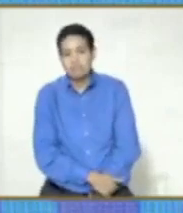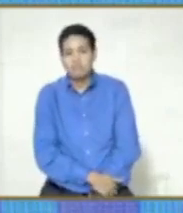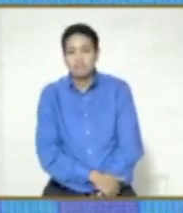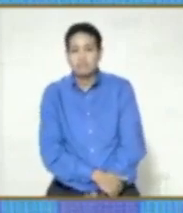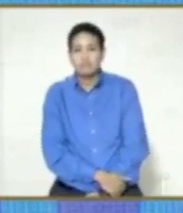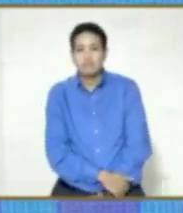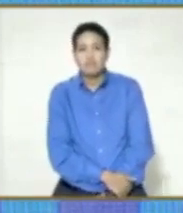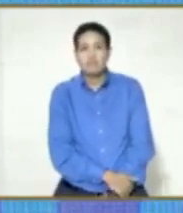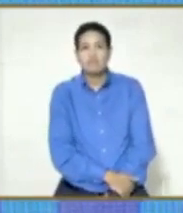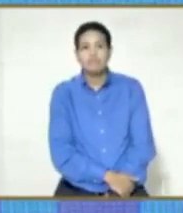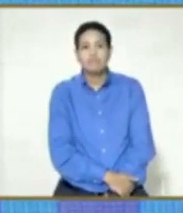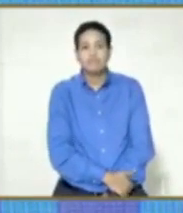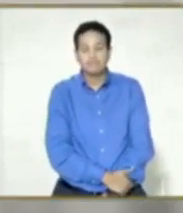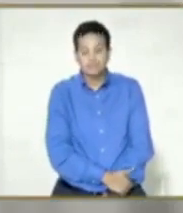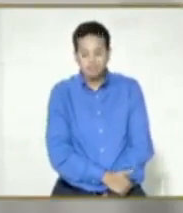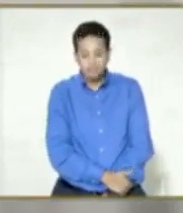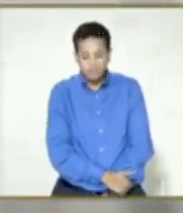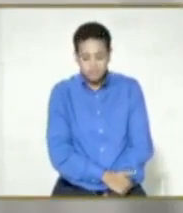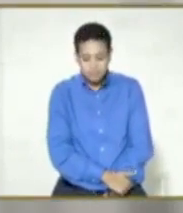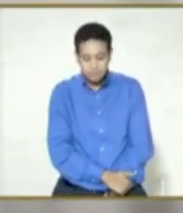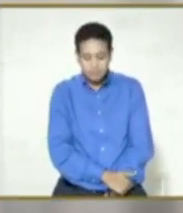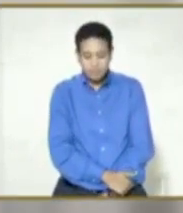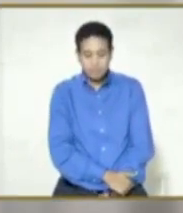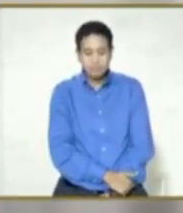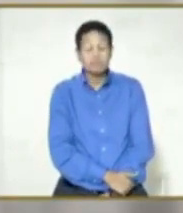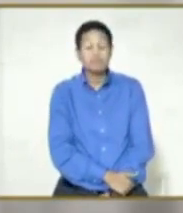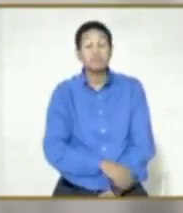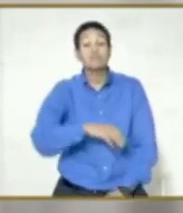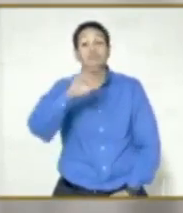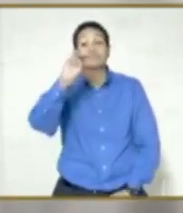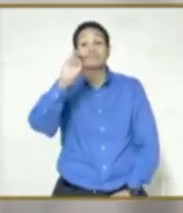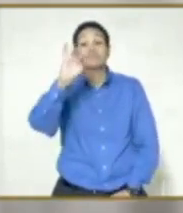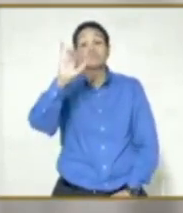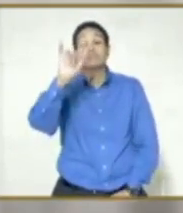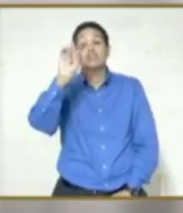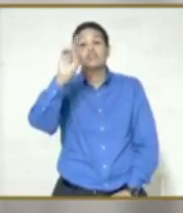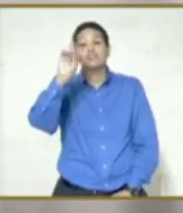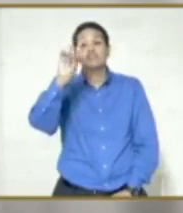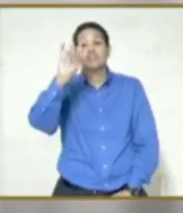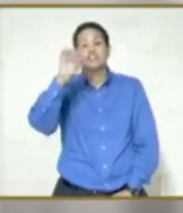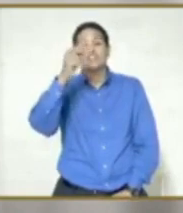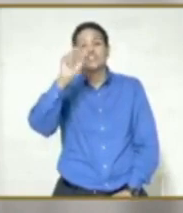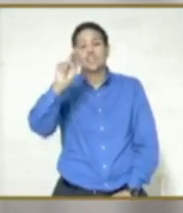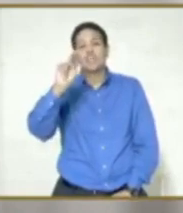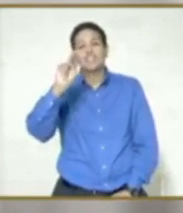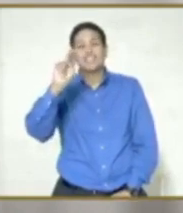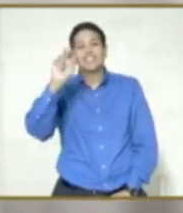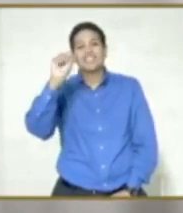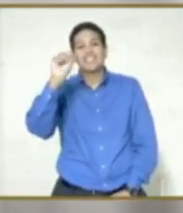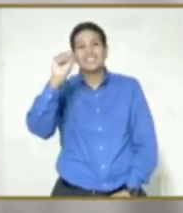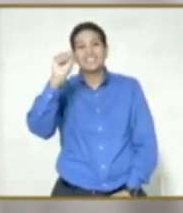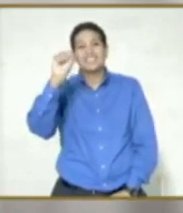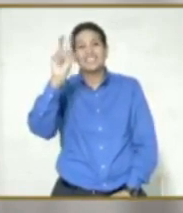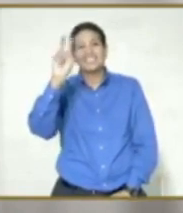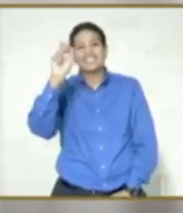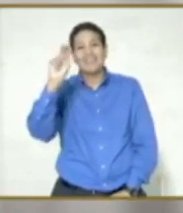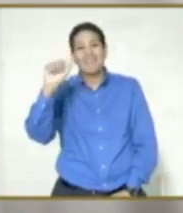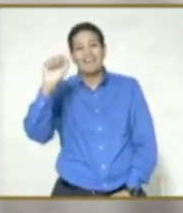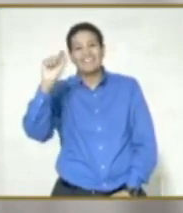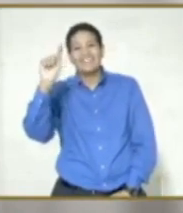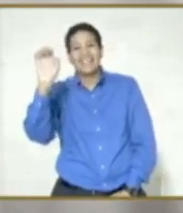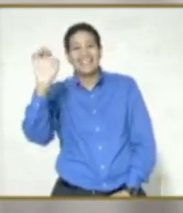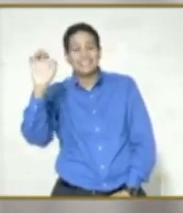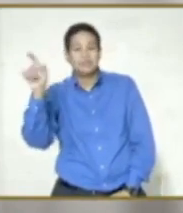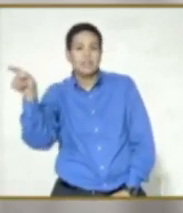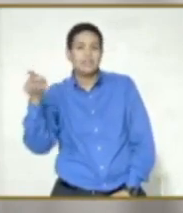going further afield, Ms. Mildred Johnson of Bull Savannah and St. Elizabeth. I believe this question would be fitting for Ms. Lewis. She says